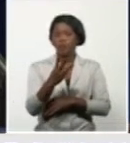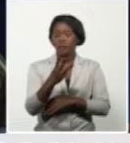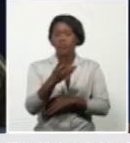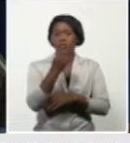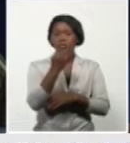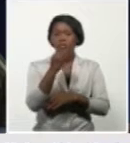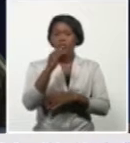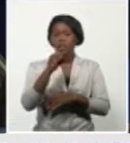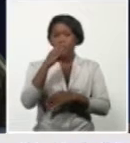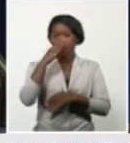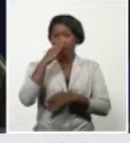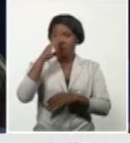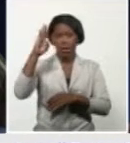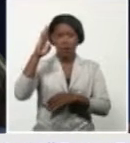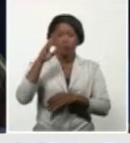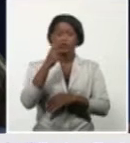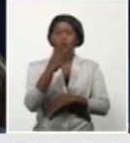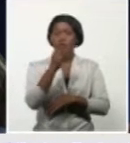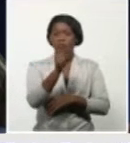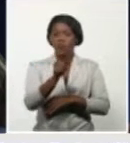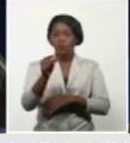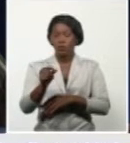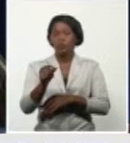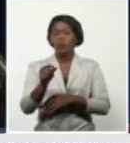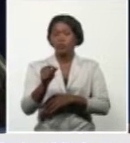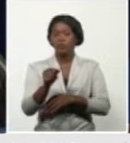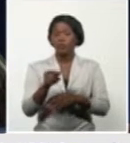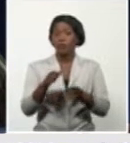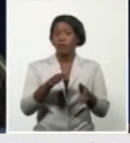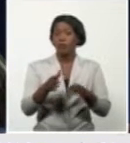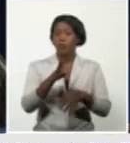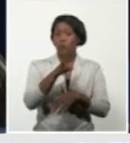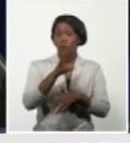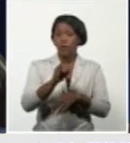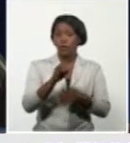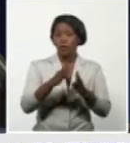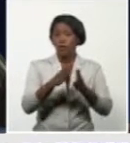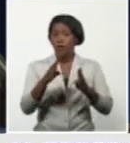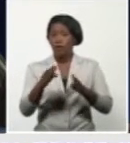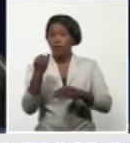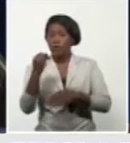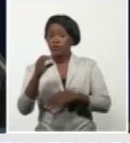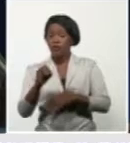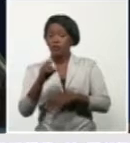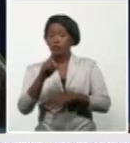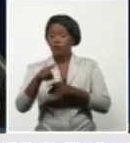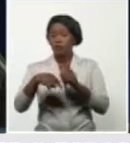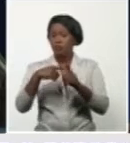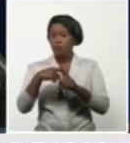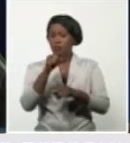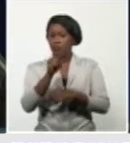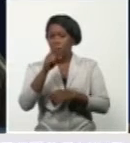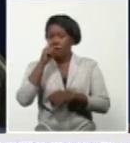from 60 and over, 3 people. That is from 40 to 60 and over.